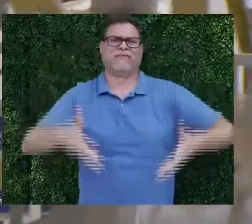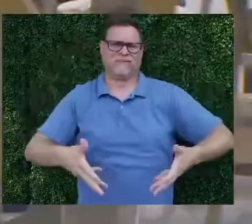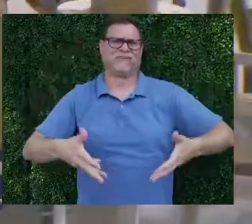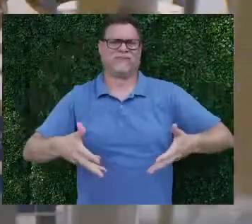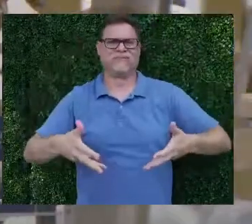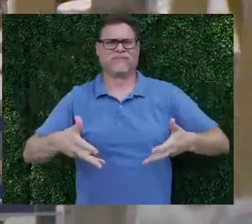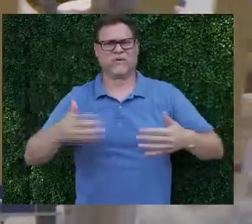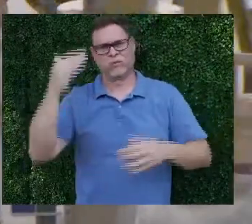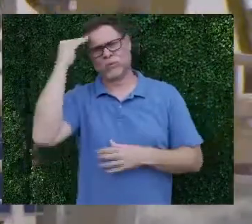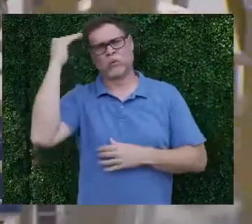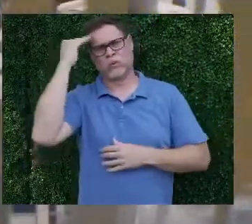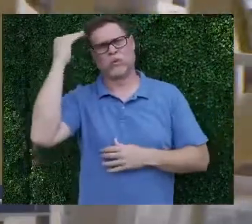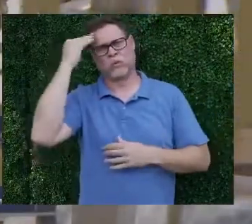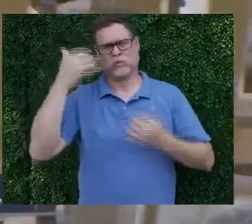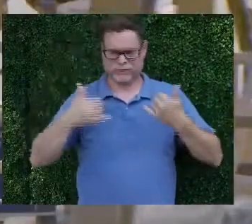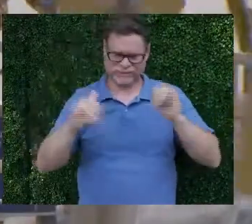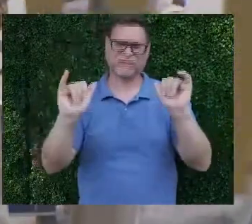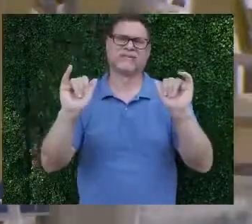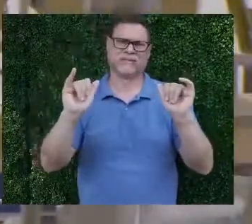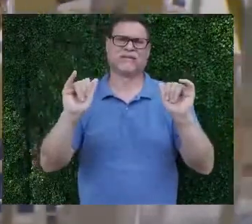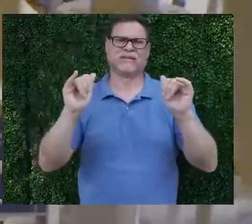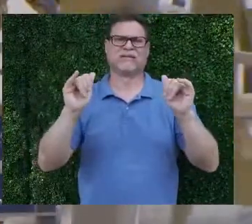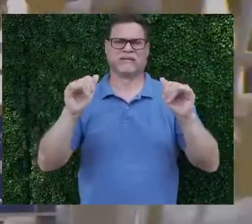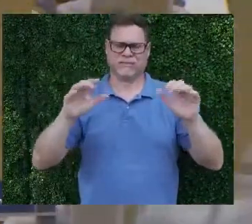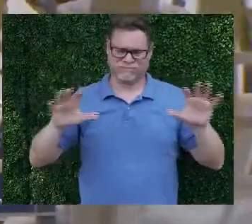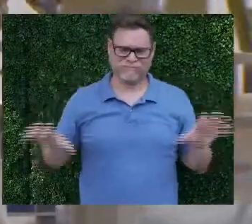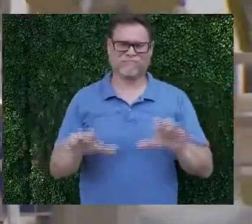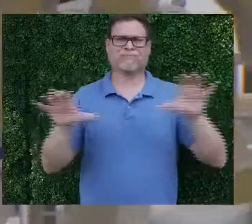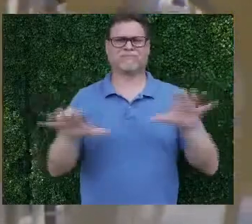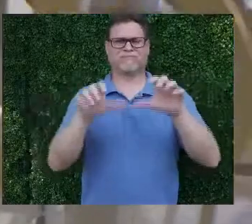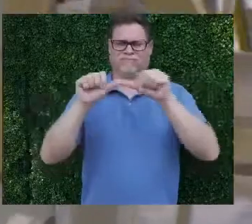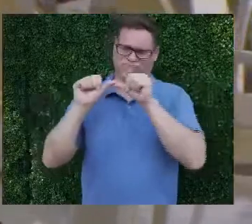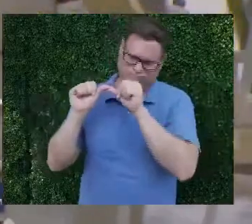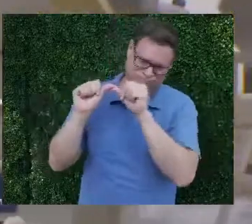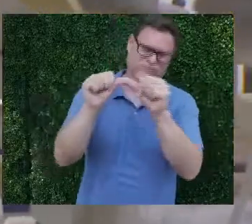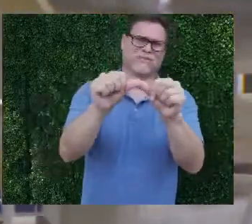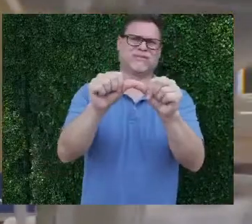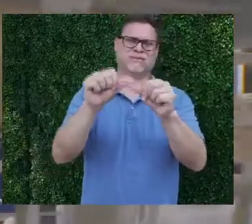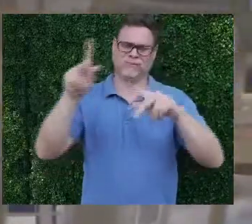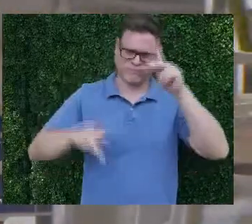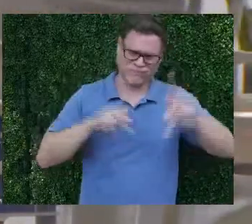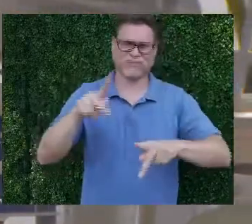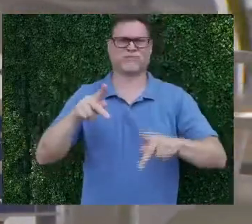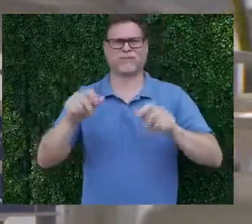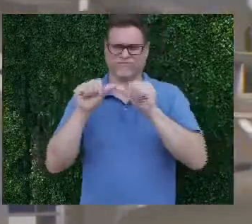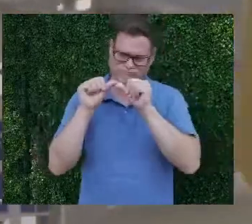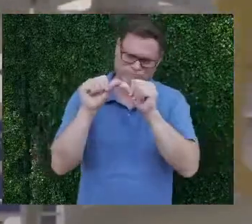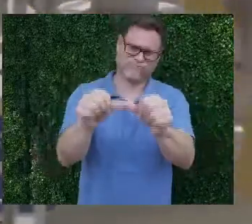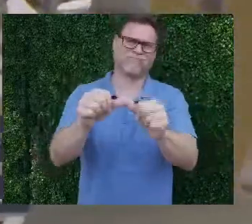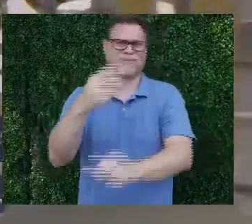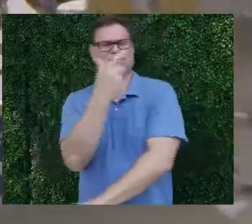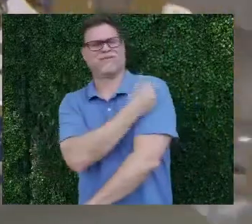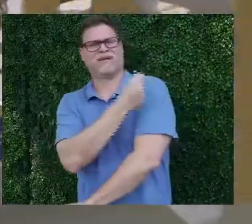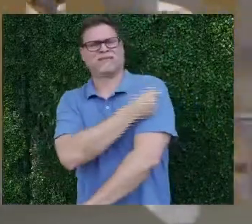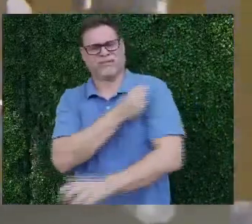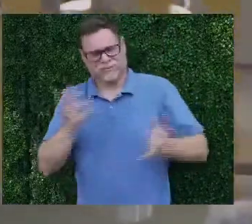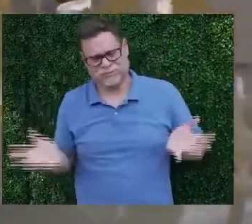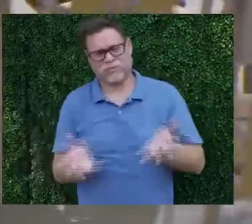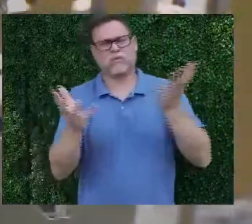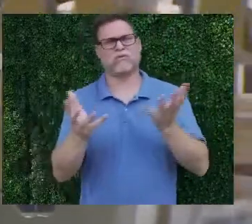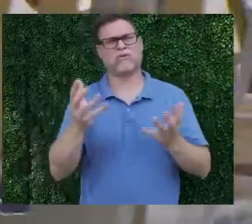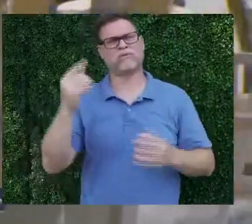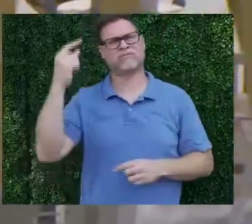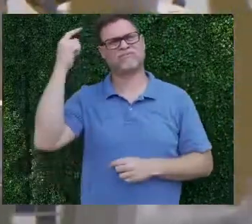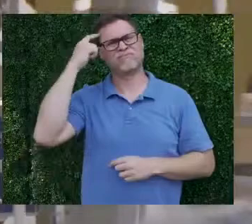are mindful and sober that we need to continue to encourage people to get vaccinated, and we need to encourage people to be